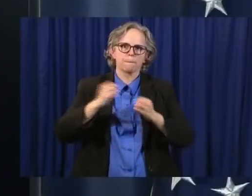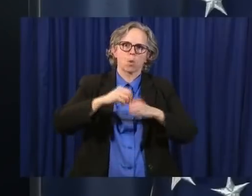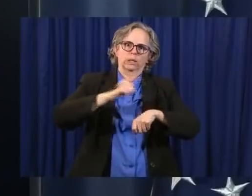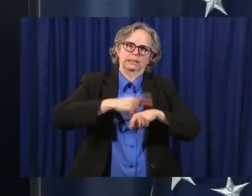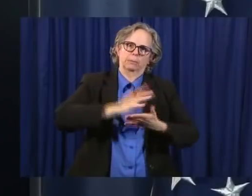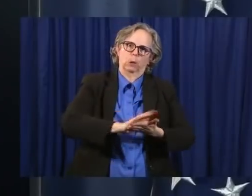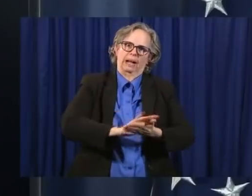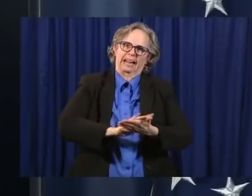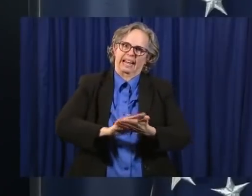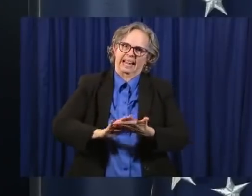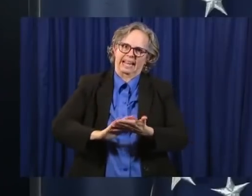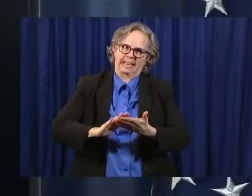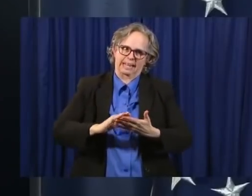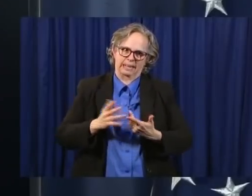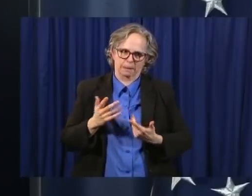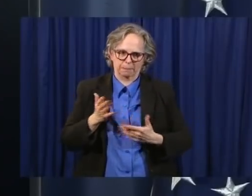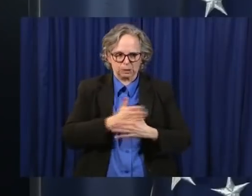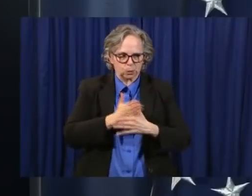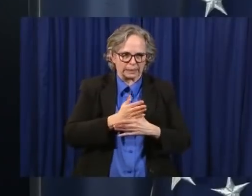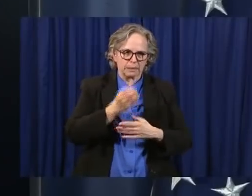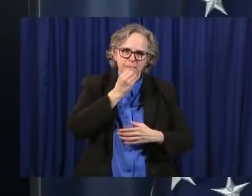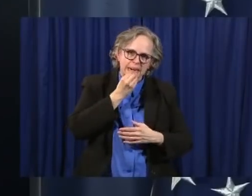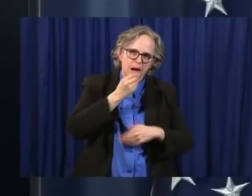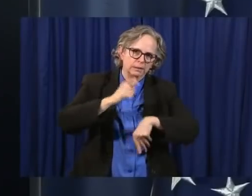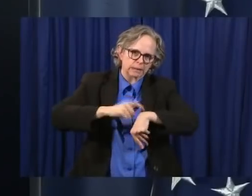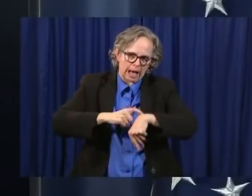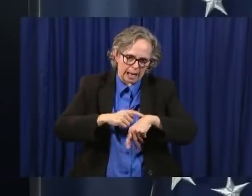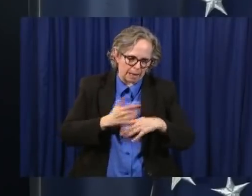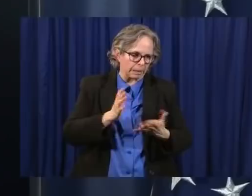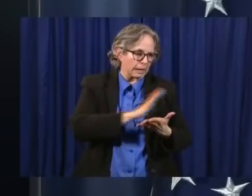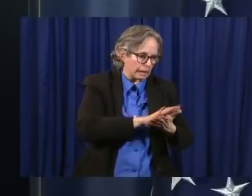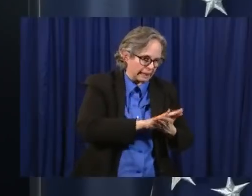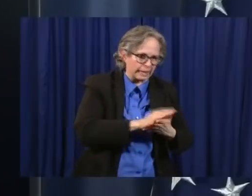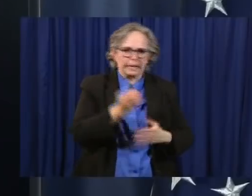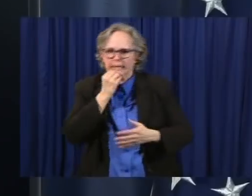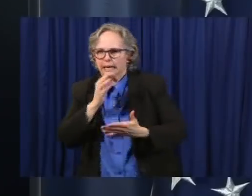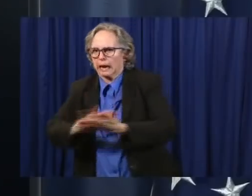different cohorts eating, as well as it's more